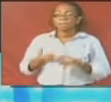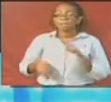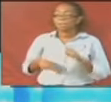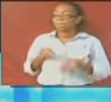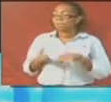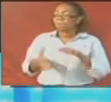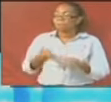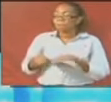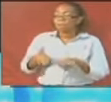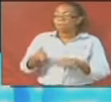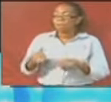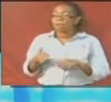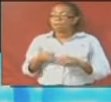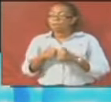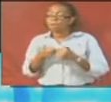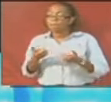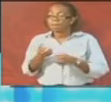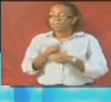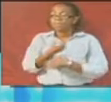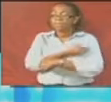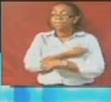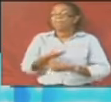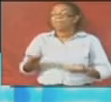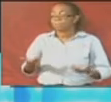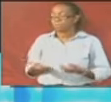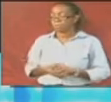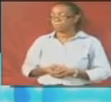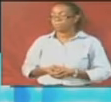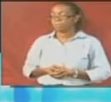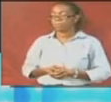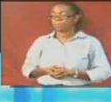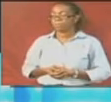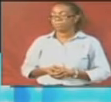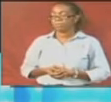the plans for vaccinating those persons?